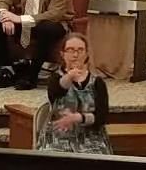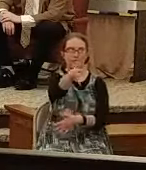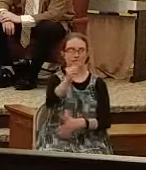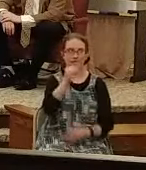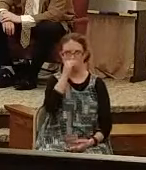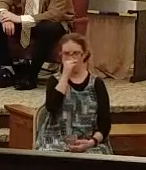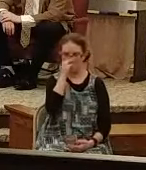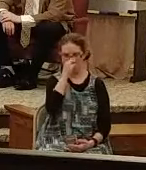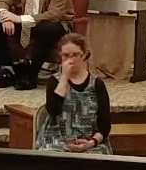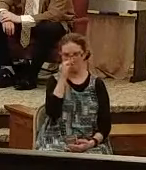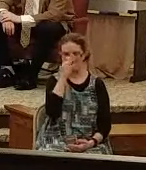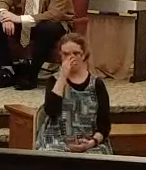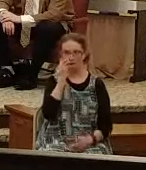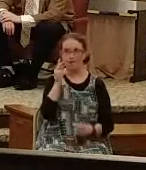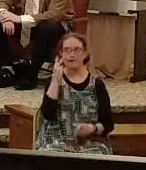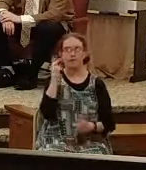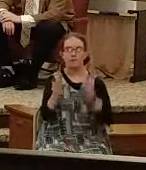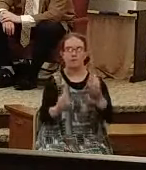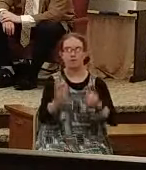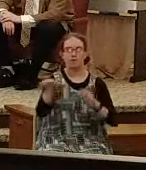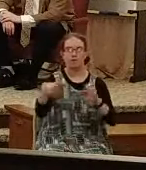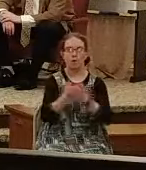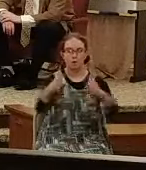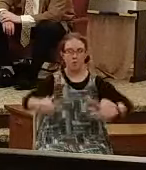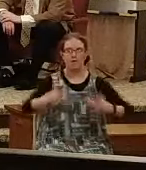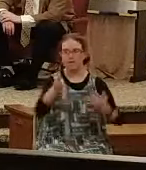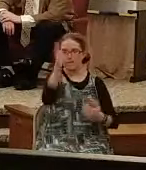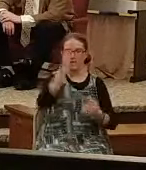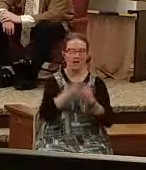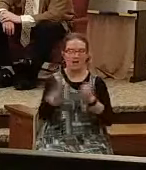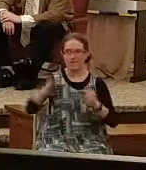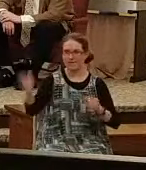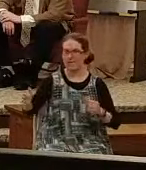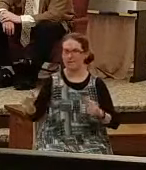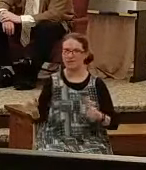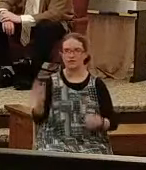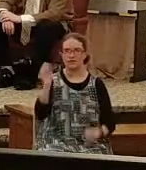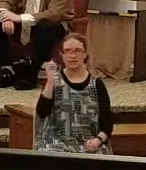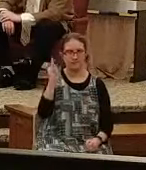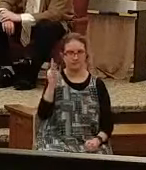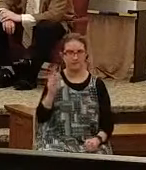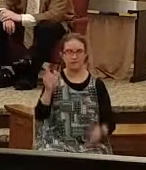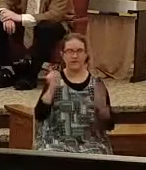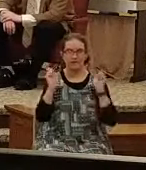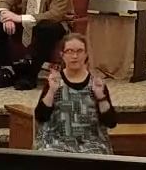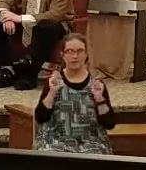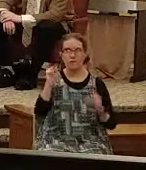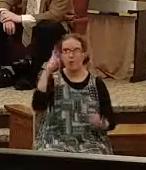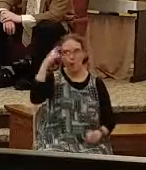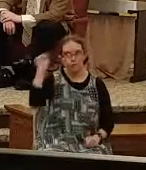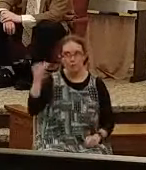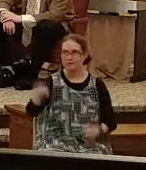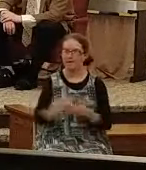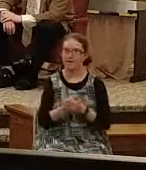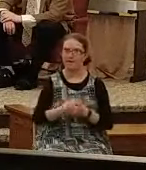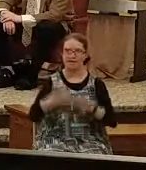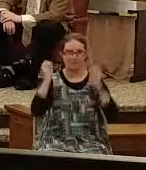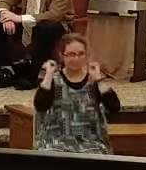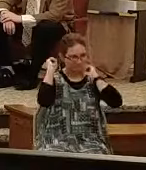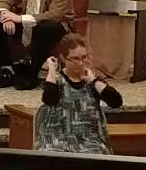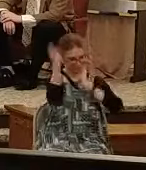Amen. Now, I've seen people that were just totally living for God, man, everything just going smooth. And all of a sudden, for no reason at all, they just threw in the